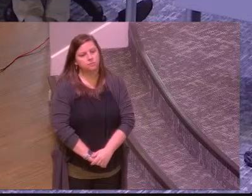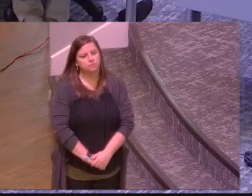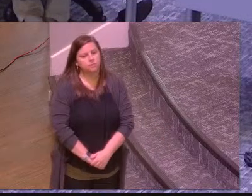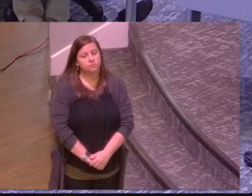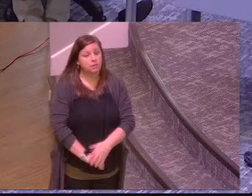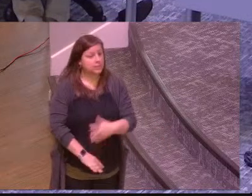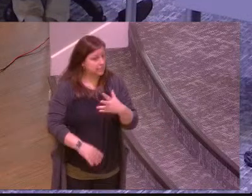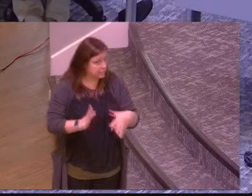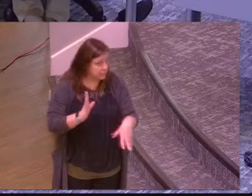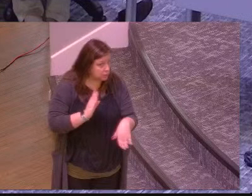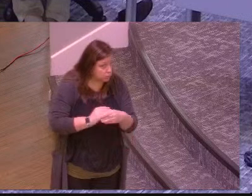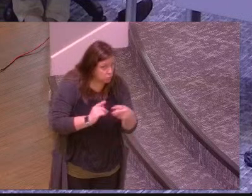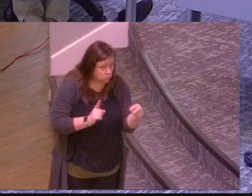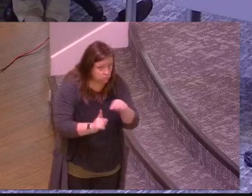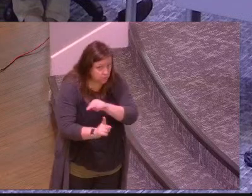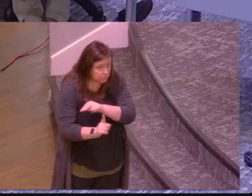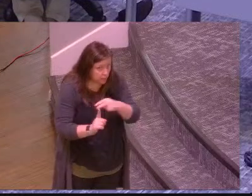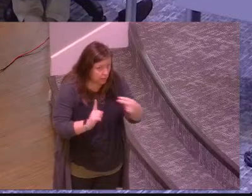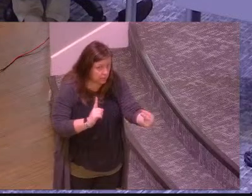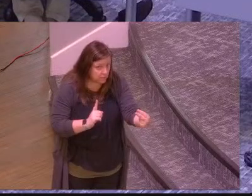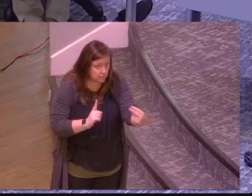Additional perspectives and thoughts?